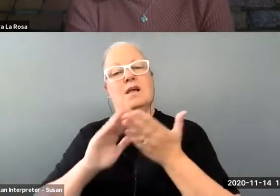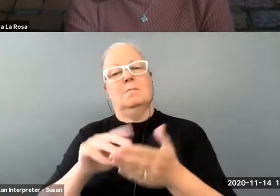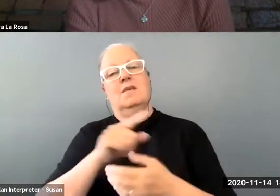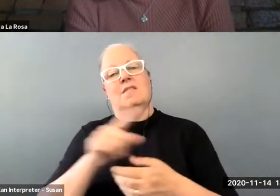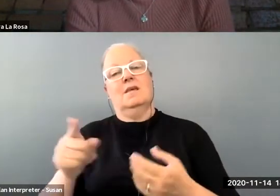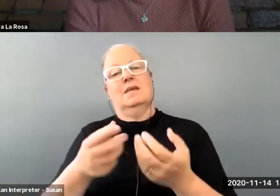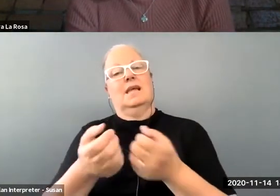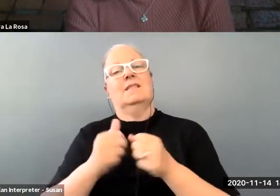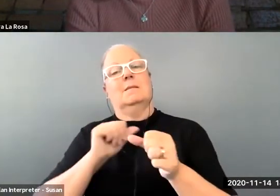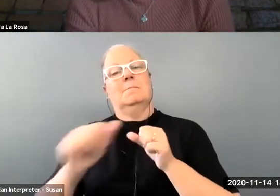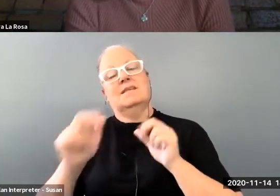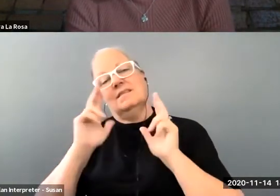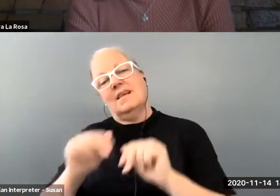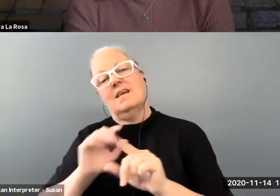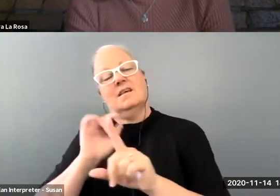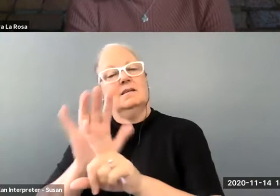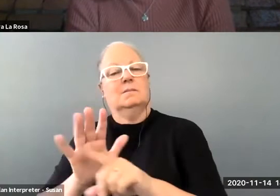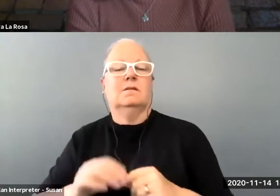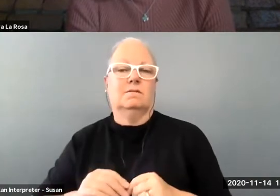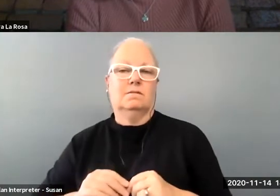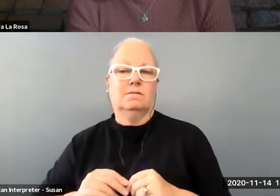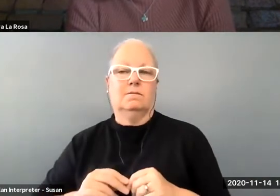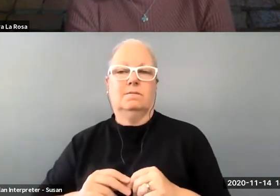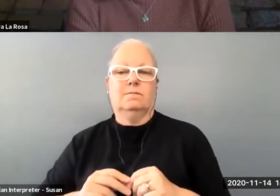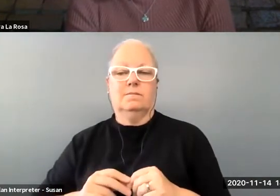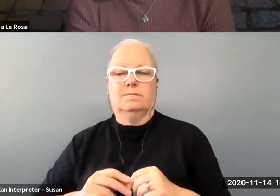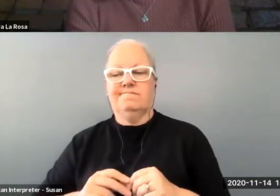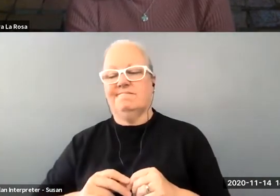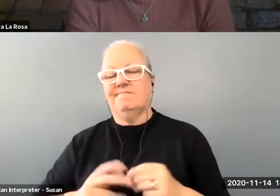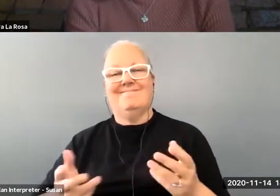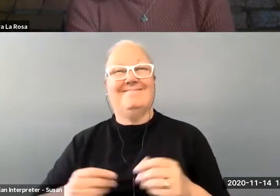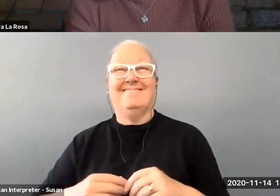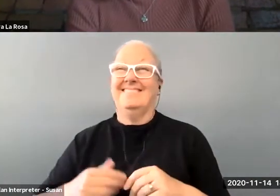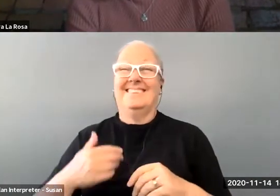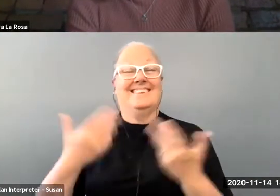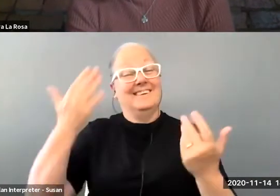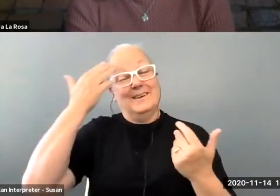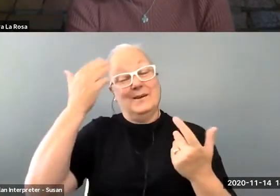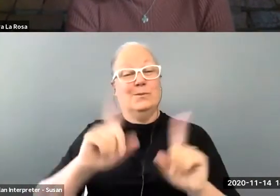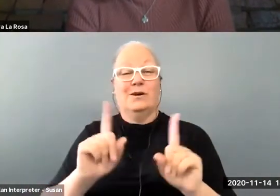best care that they can. So it's, yeah, I don't know what it is, but it's,